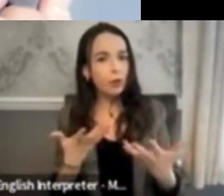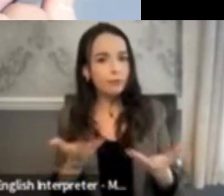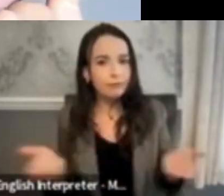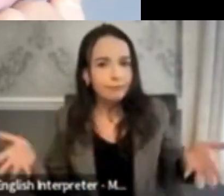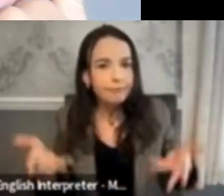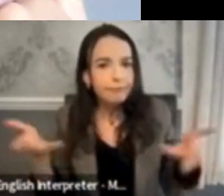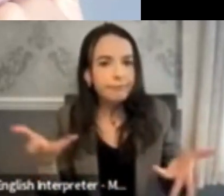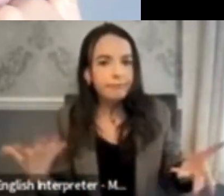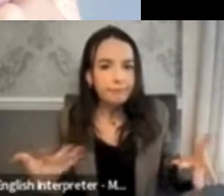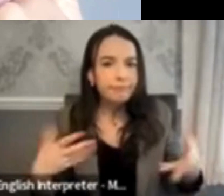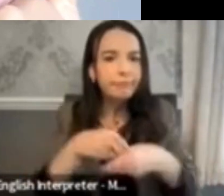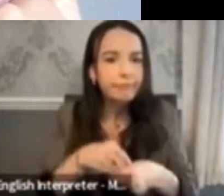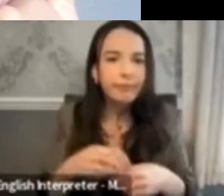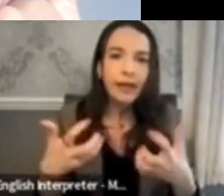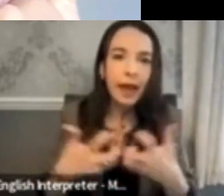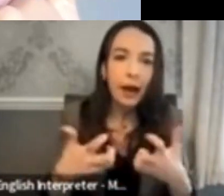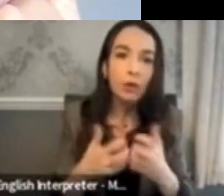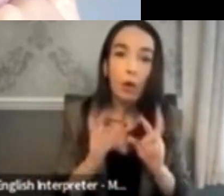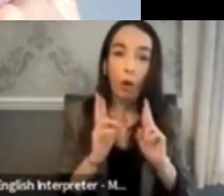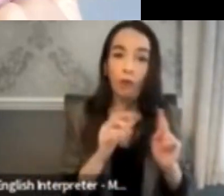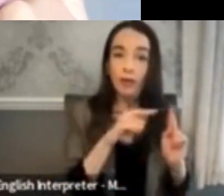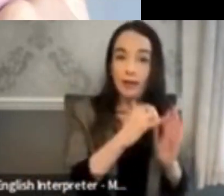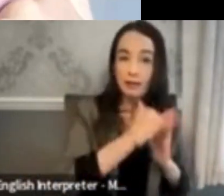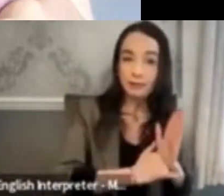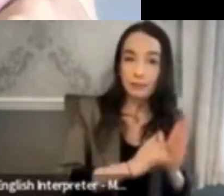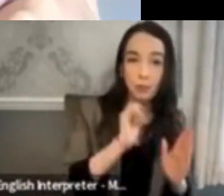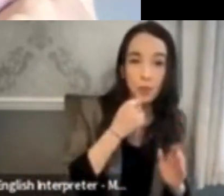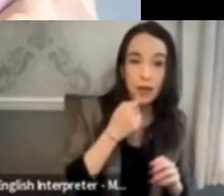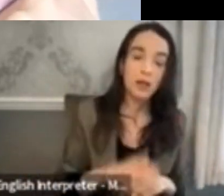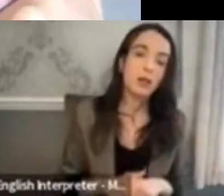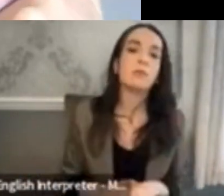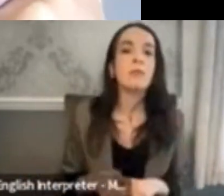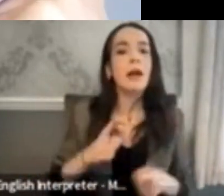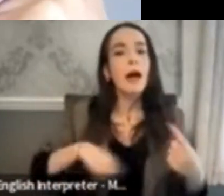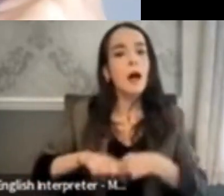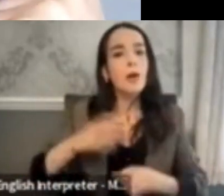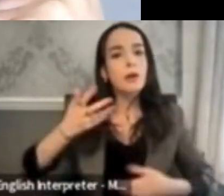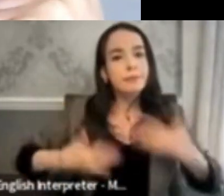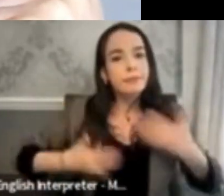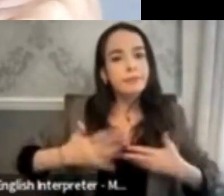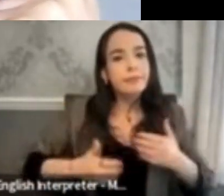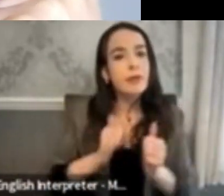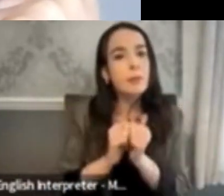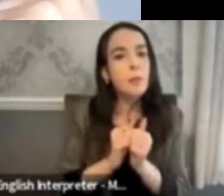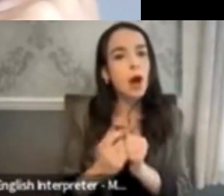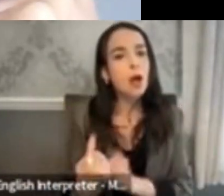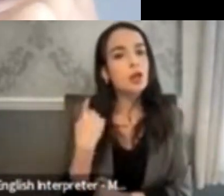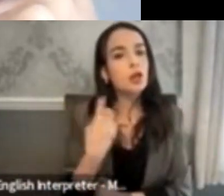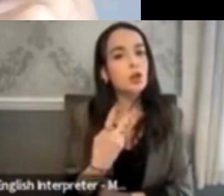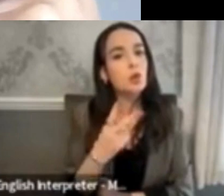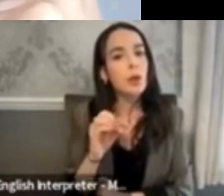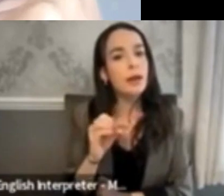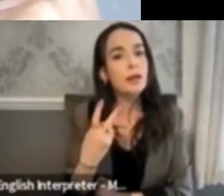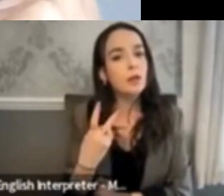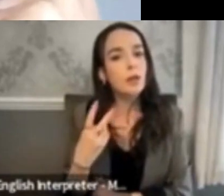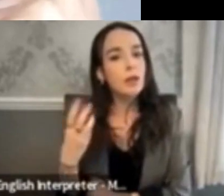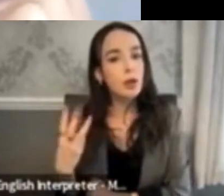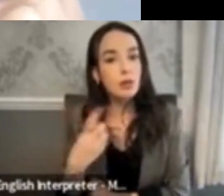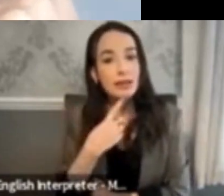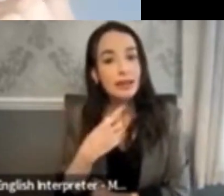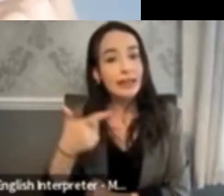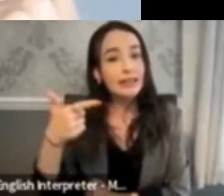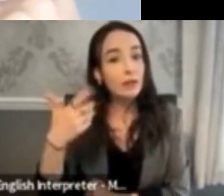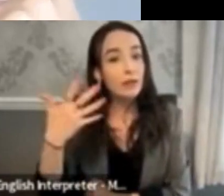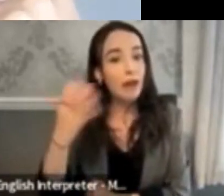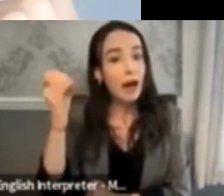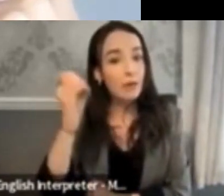The stats on this from our survey in March 2023 did suggest, as I said, sort of 75% of schools should